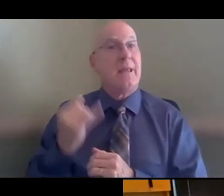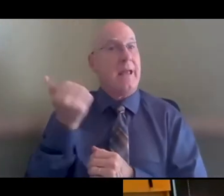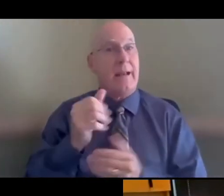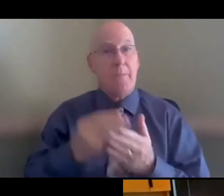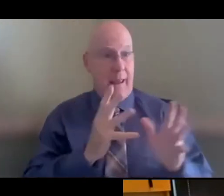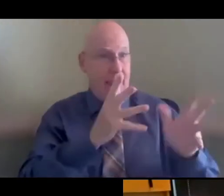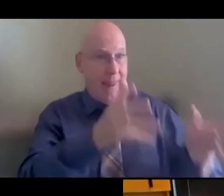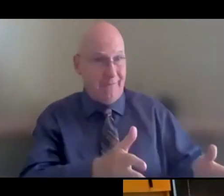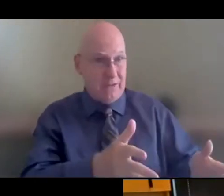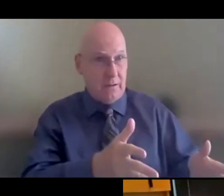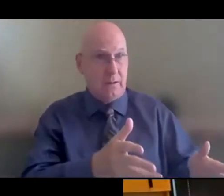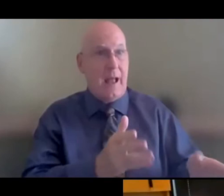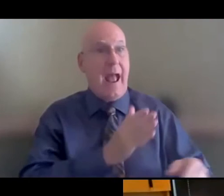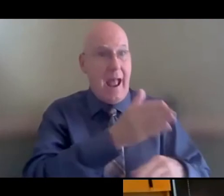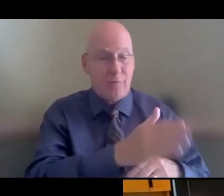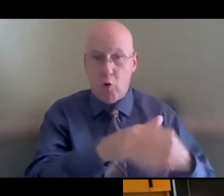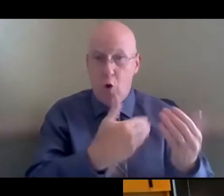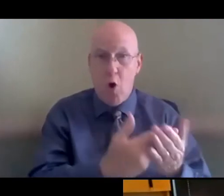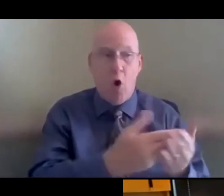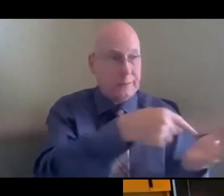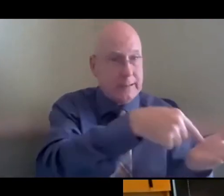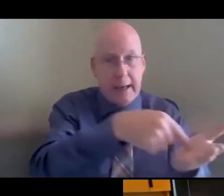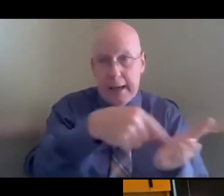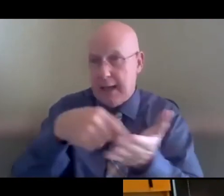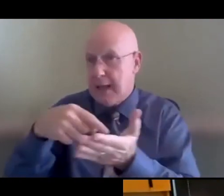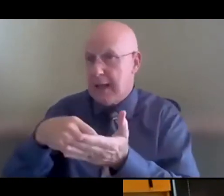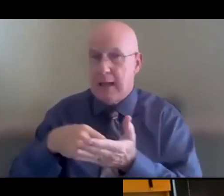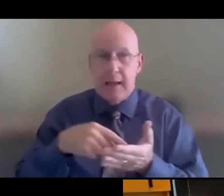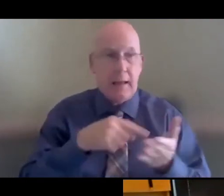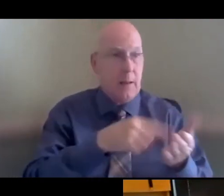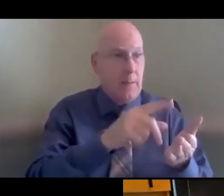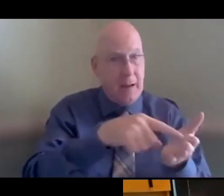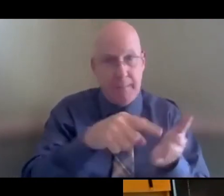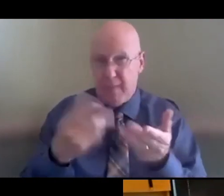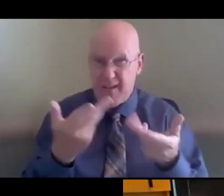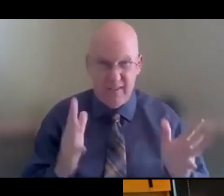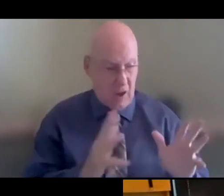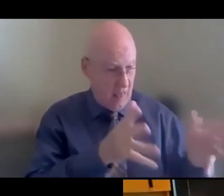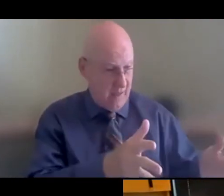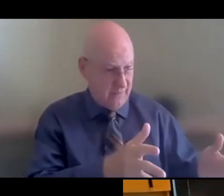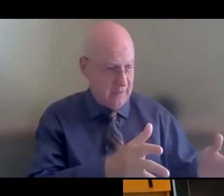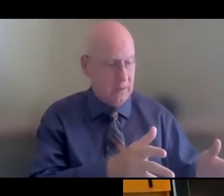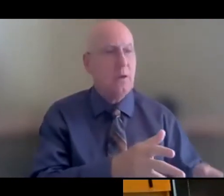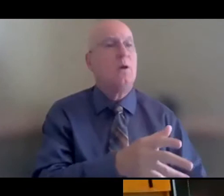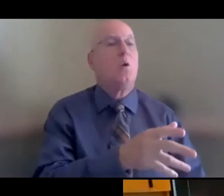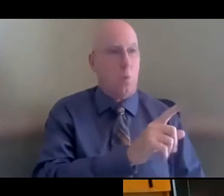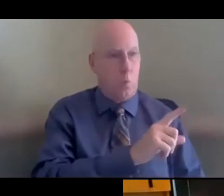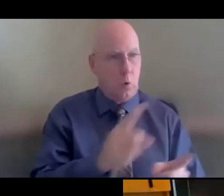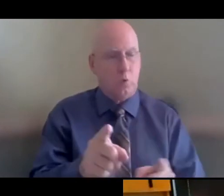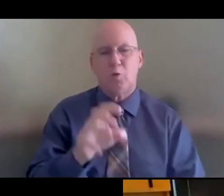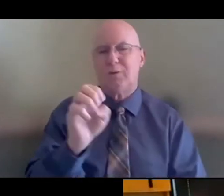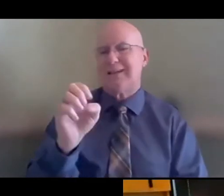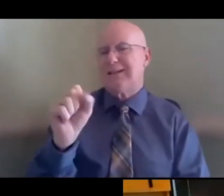the ABLE account after all outstanding qualified disability expenses are paid would go to the estate of that